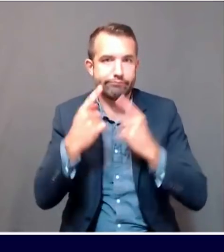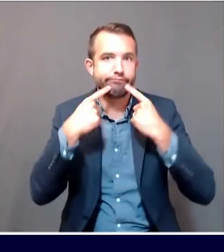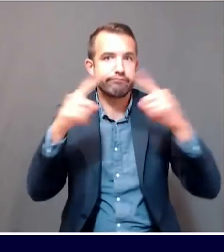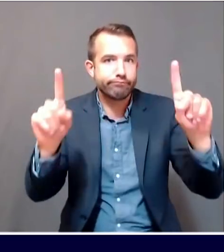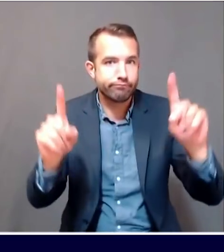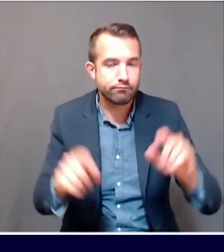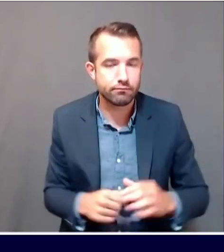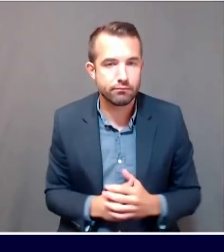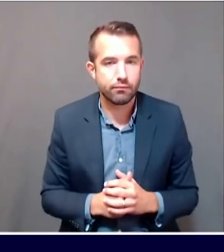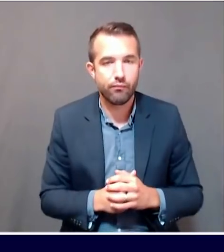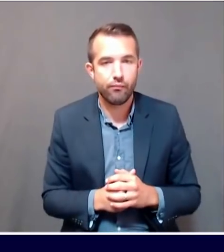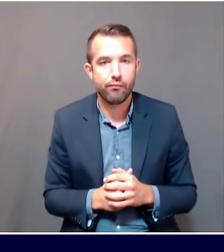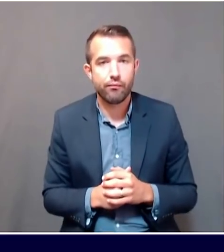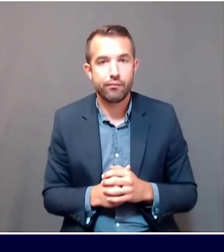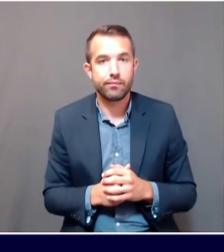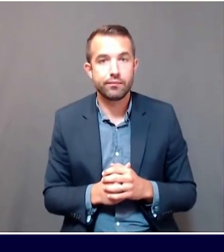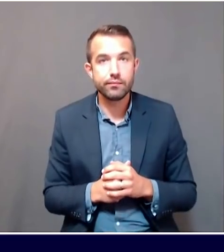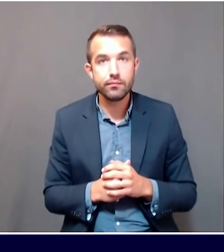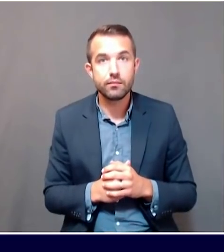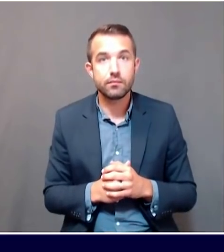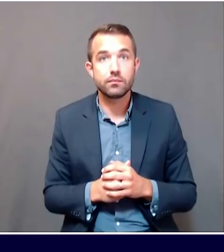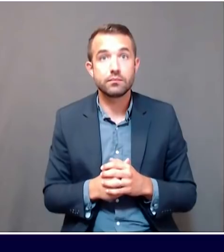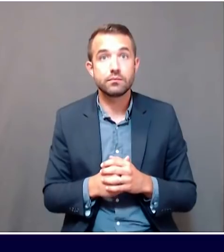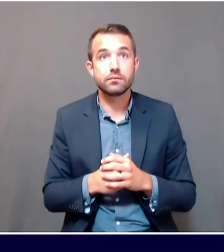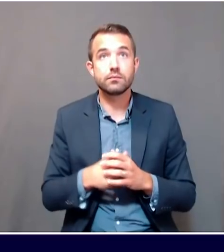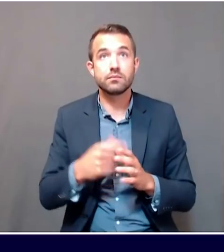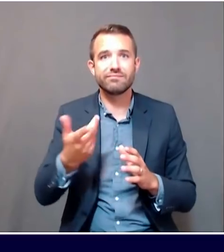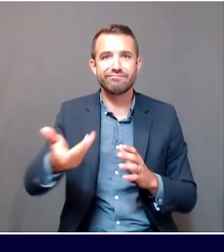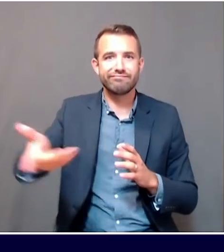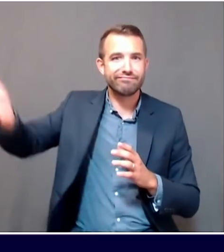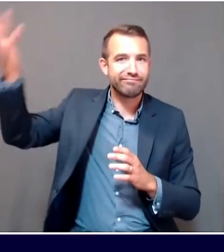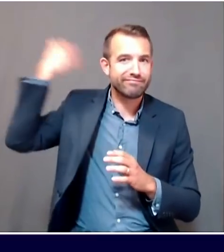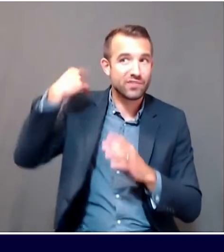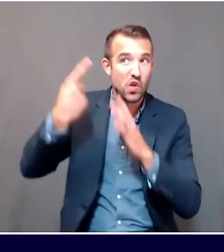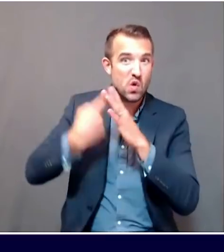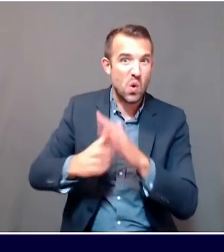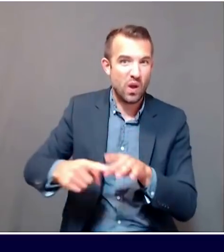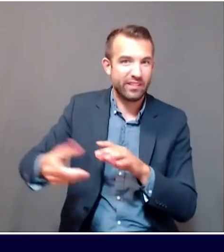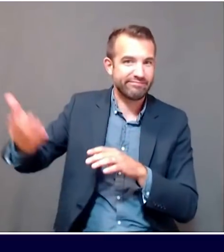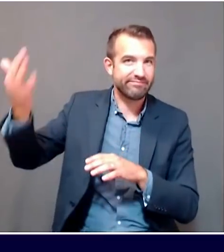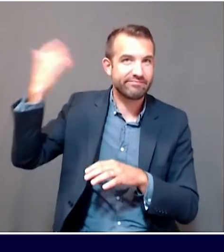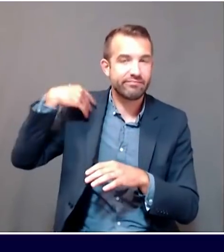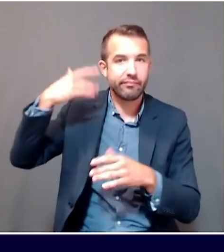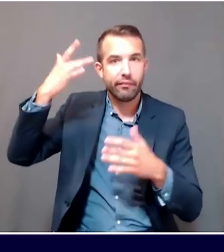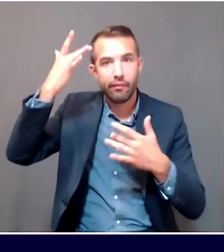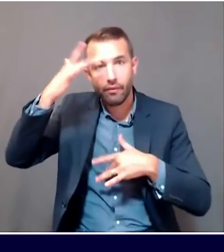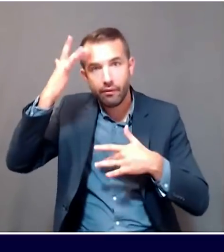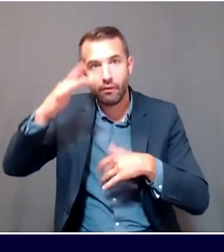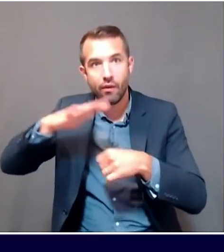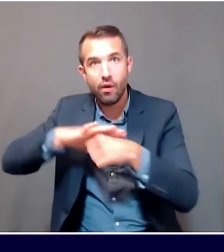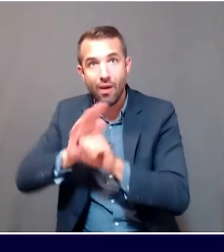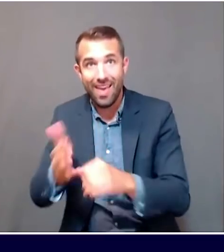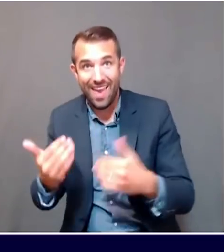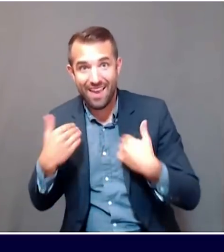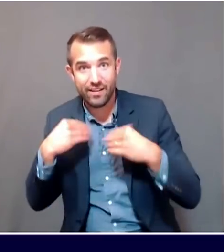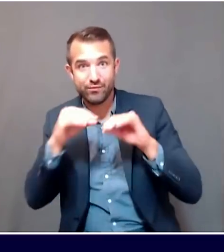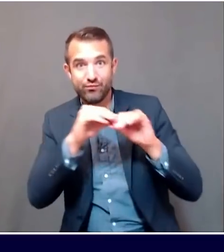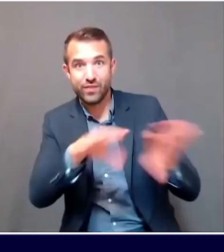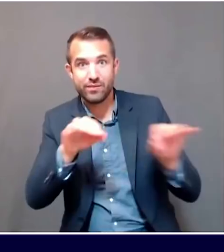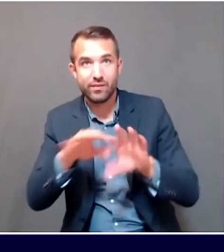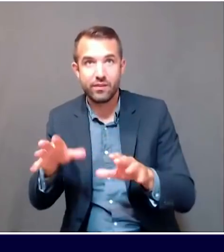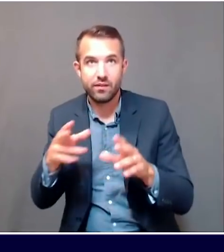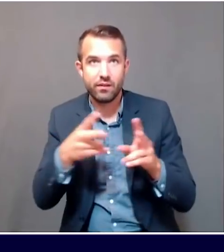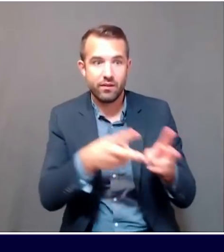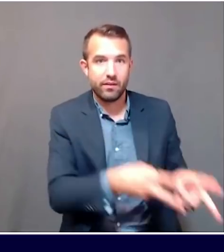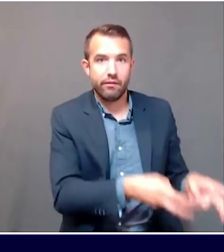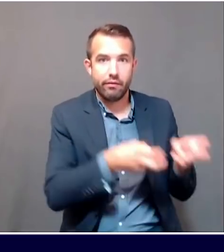vaccines began developing in earnest not long after the virus's genome itself was sequenced earlier this year, way back